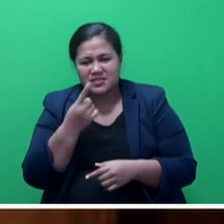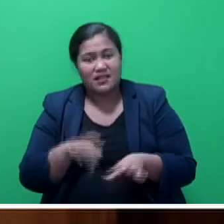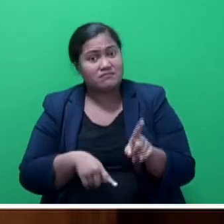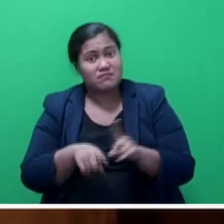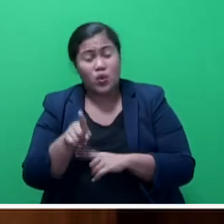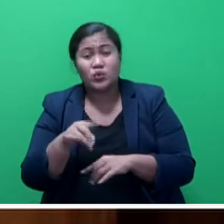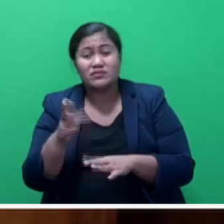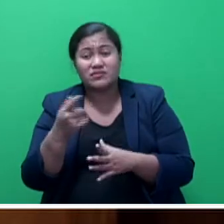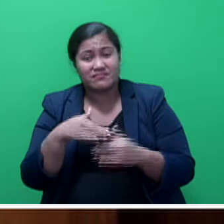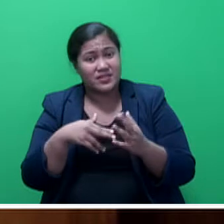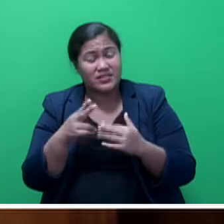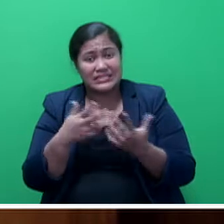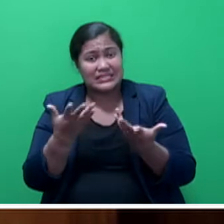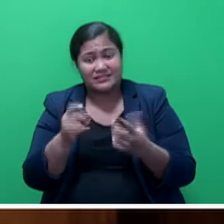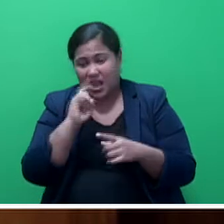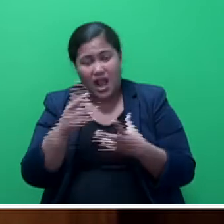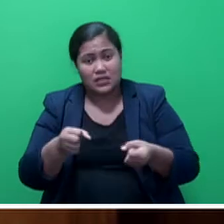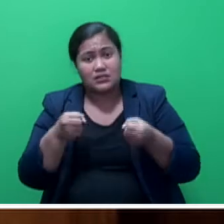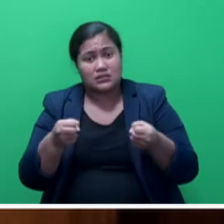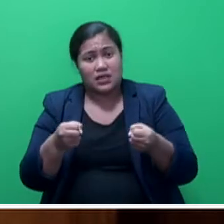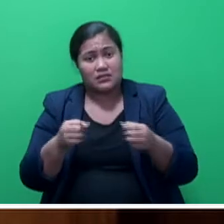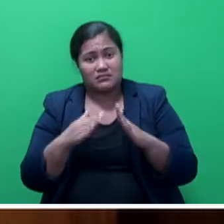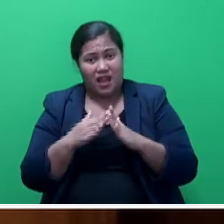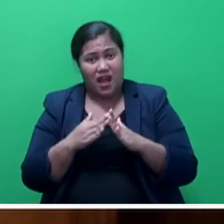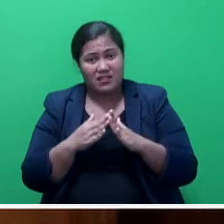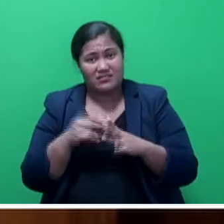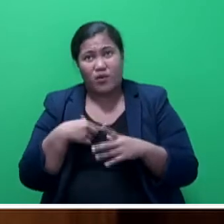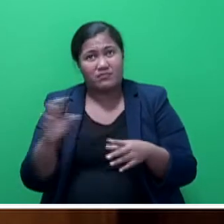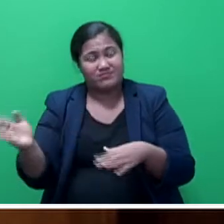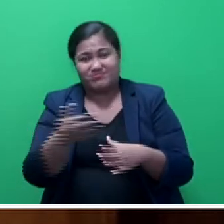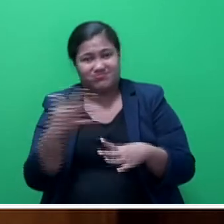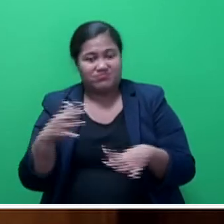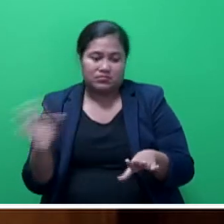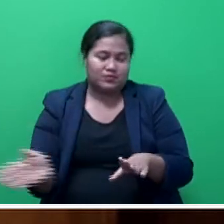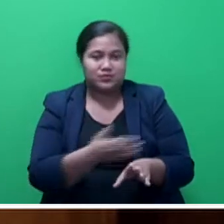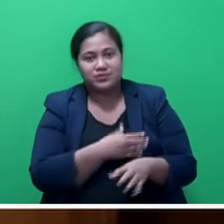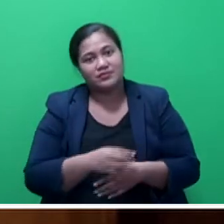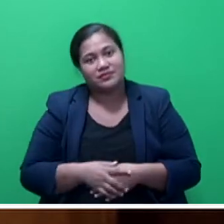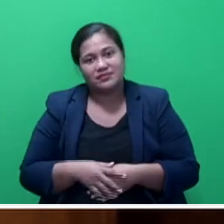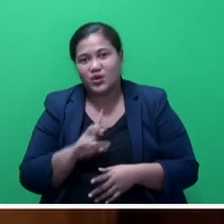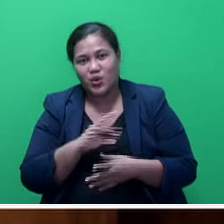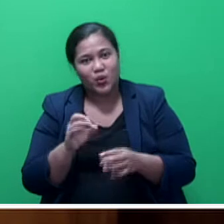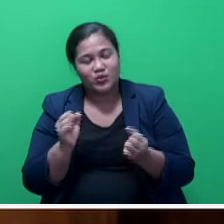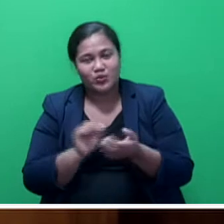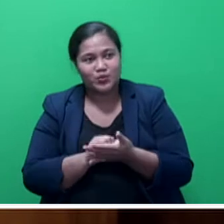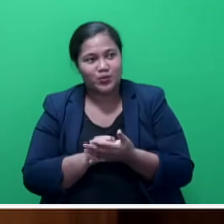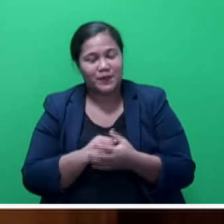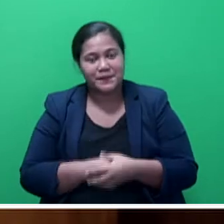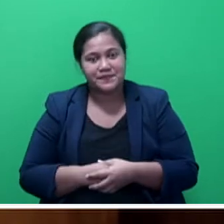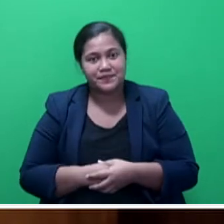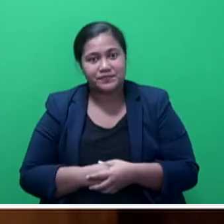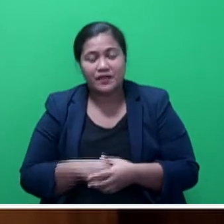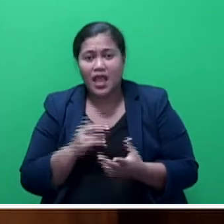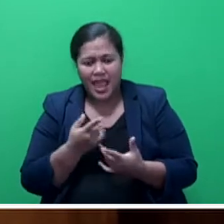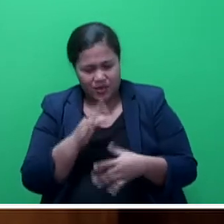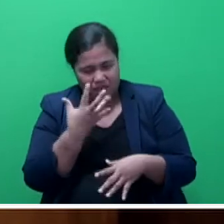a stage to withstand the gale force winds of any cyclone above category 3. The initial assessment